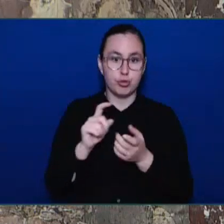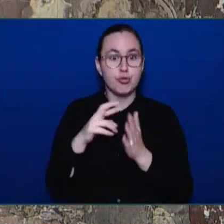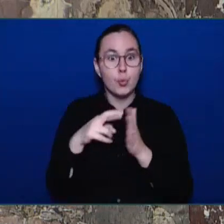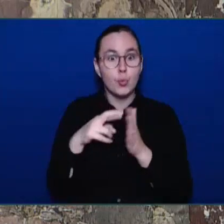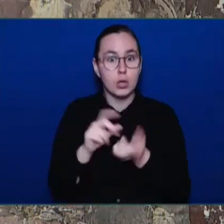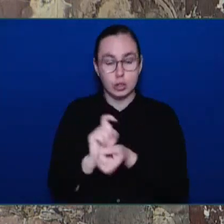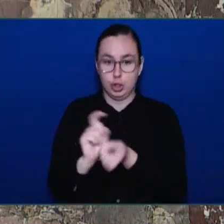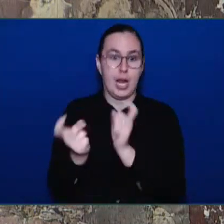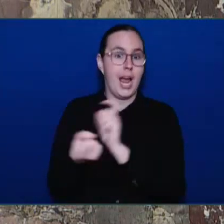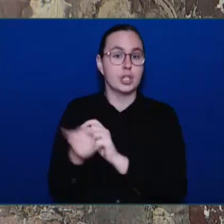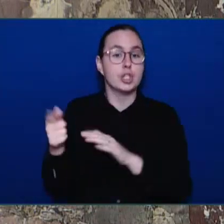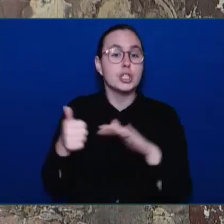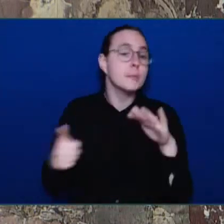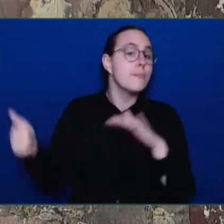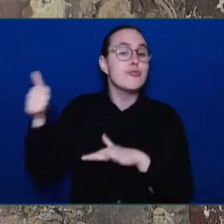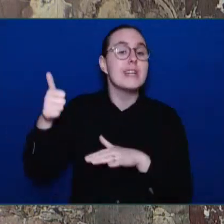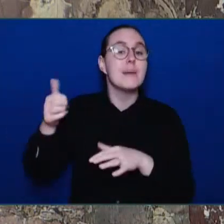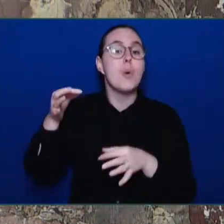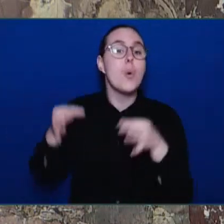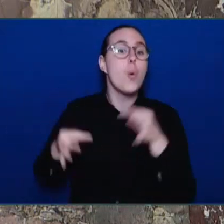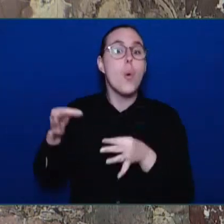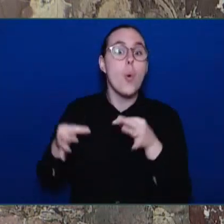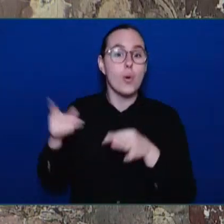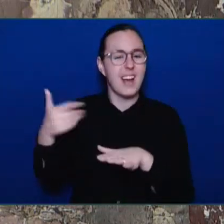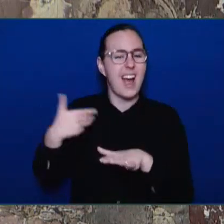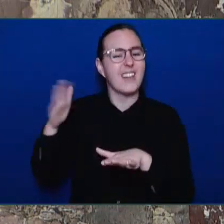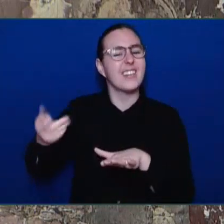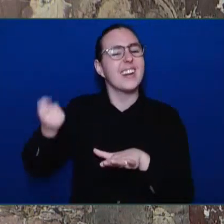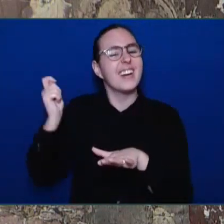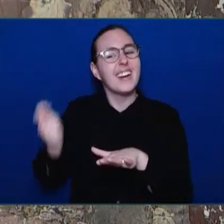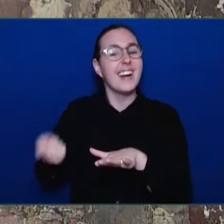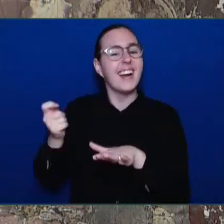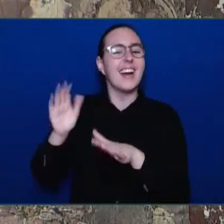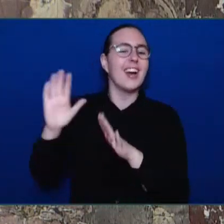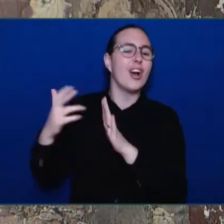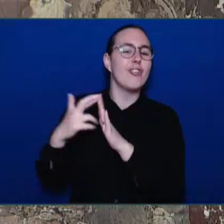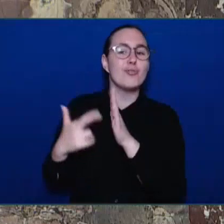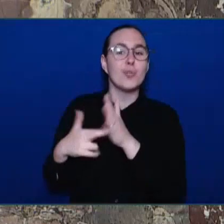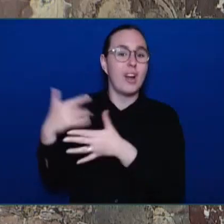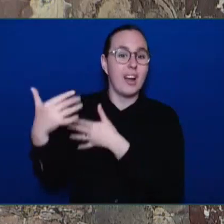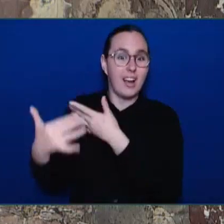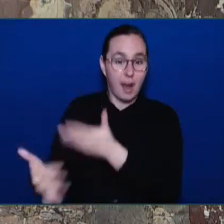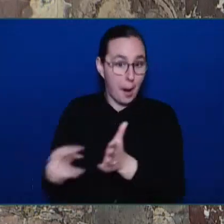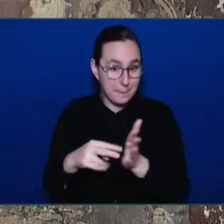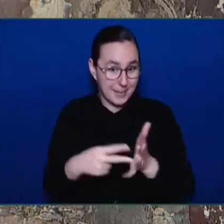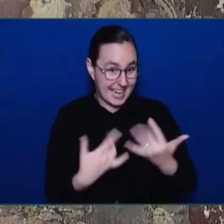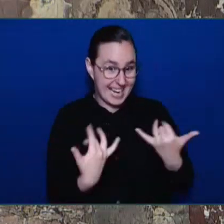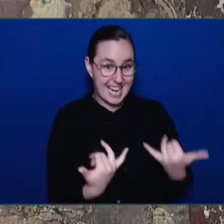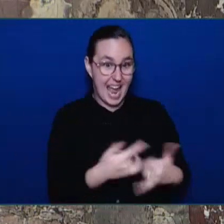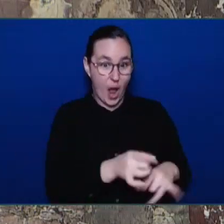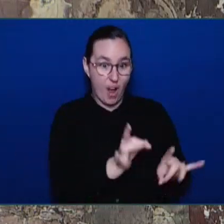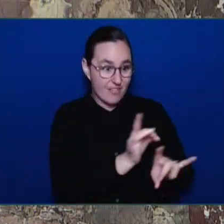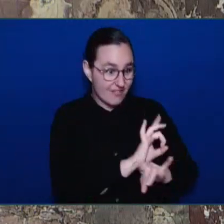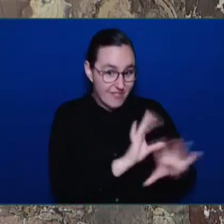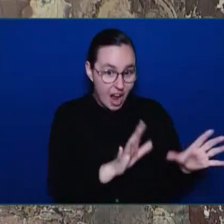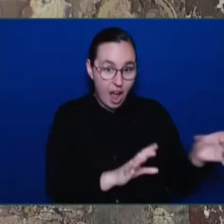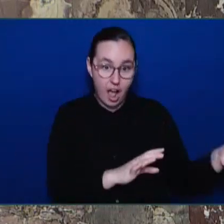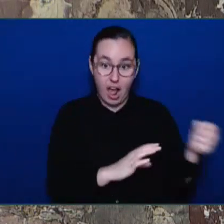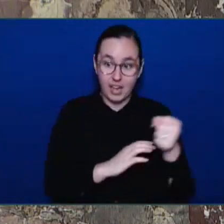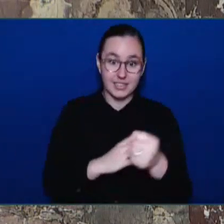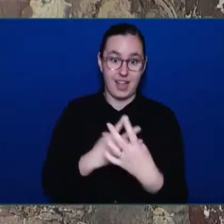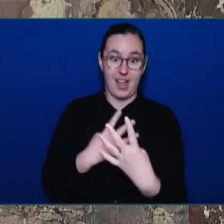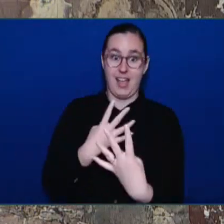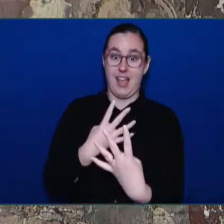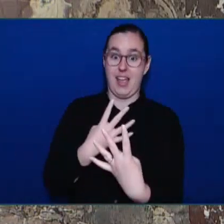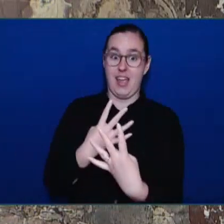hold violent offenders. This was the main topic of premiers across Canada coming together, ministers responsible for justice coming